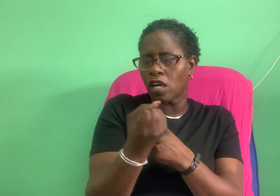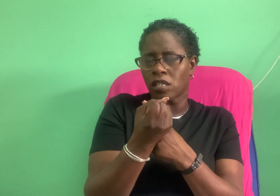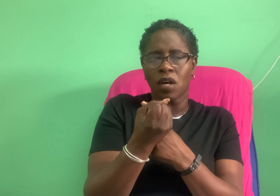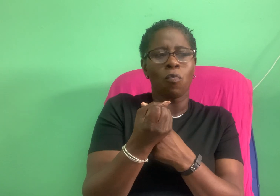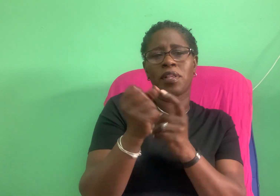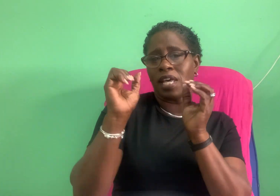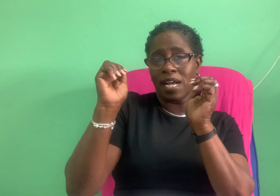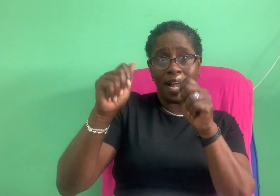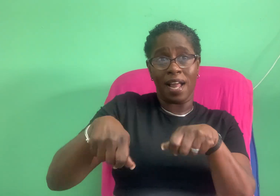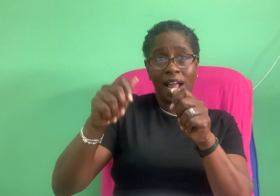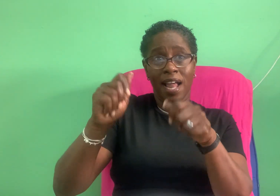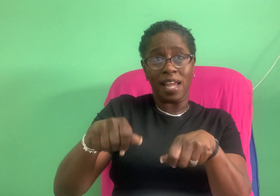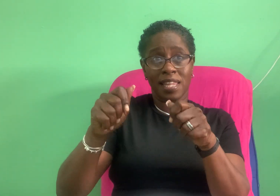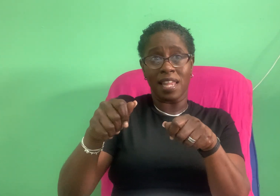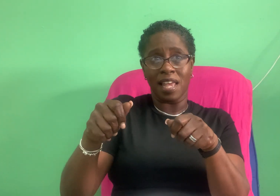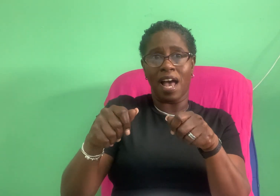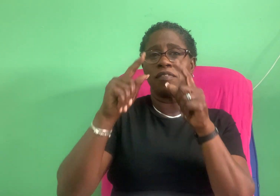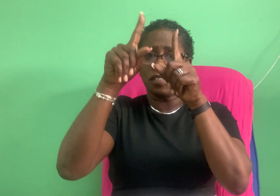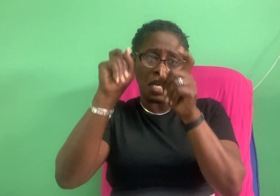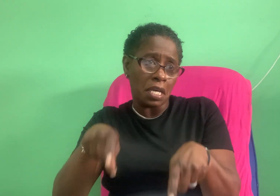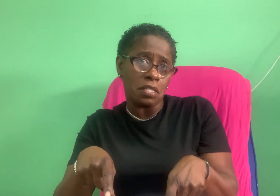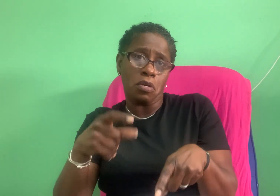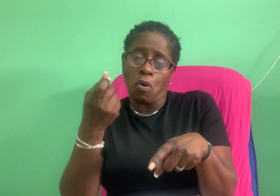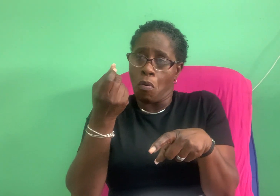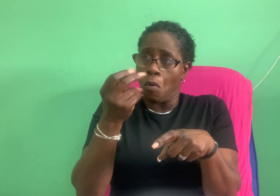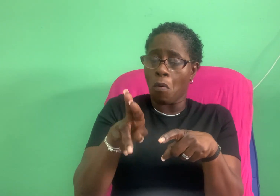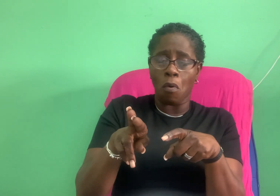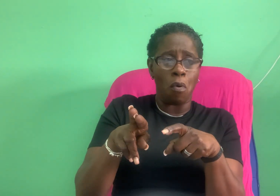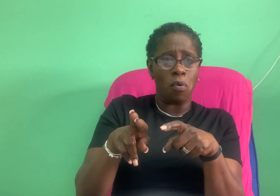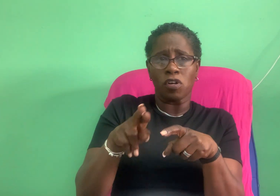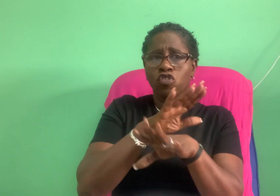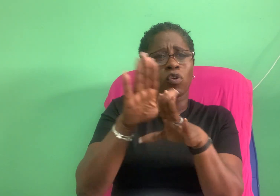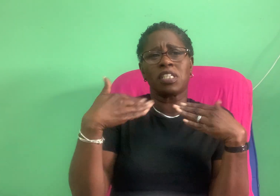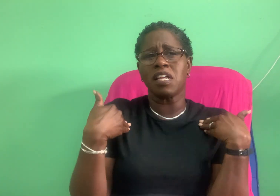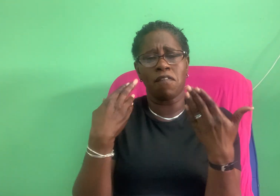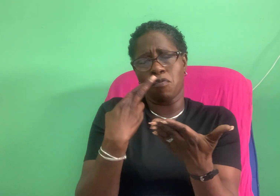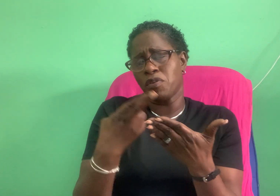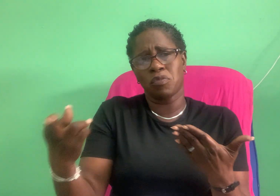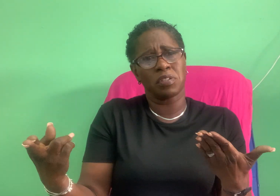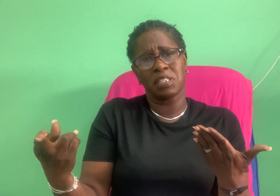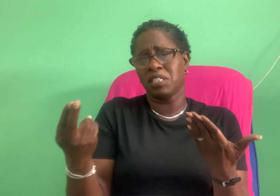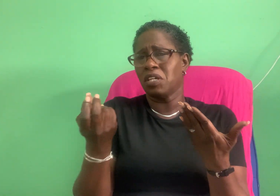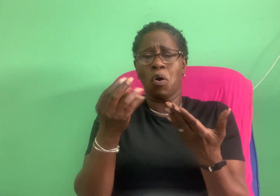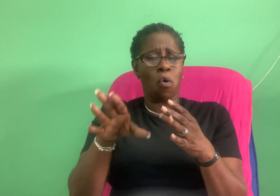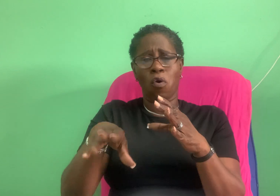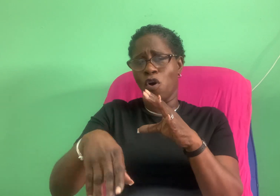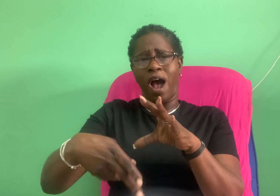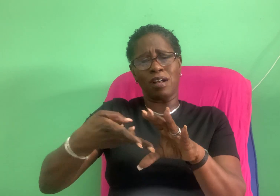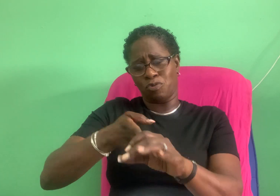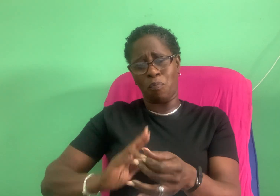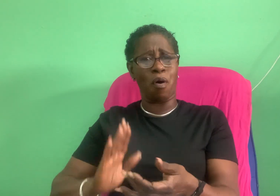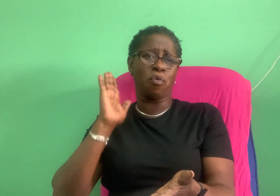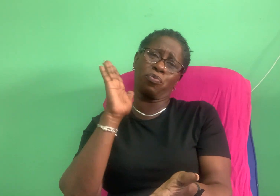to access appropriate resources at developmental ages, maybe because they were out of school, their family had,